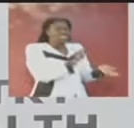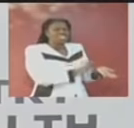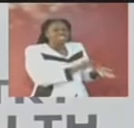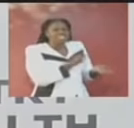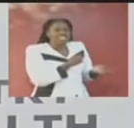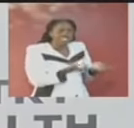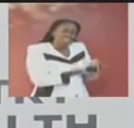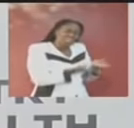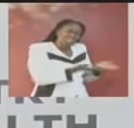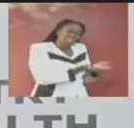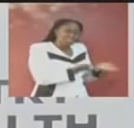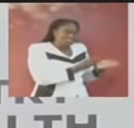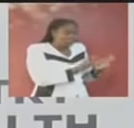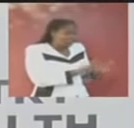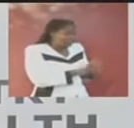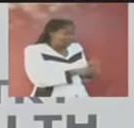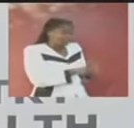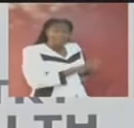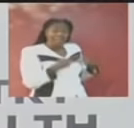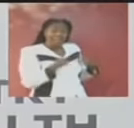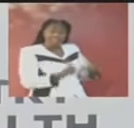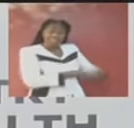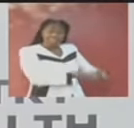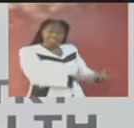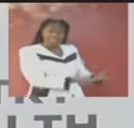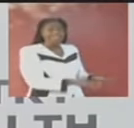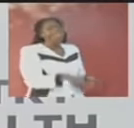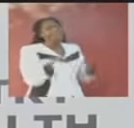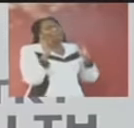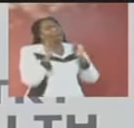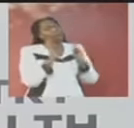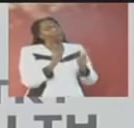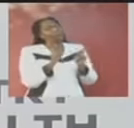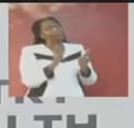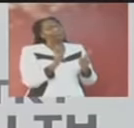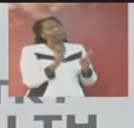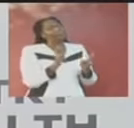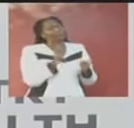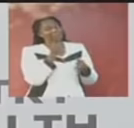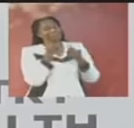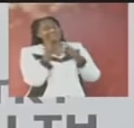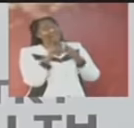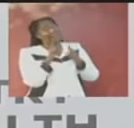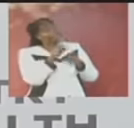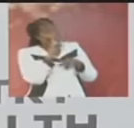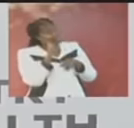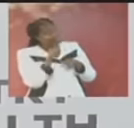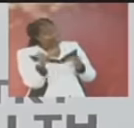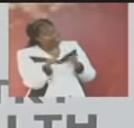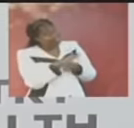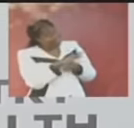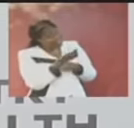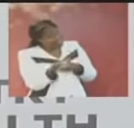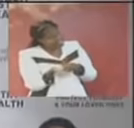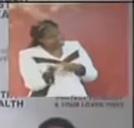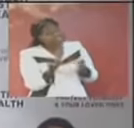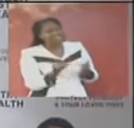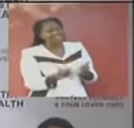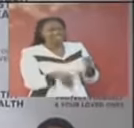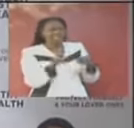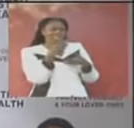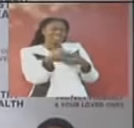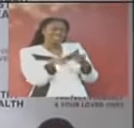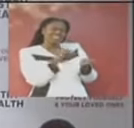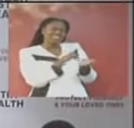time. So I hope that this comprehensive summary answers your question. I now pass on to Dr.